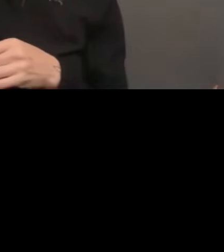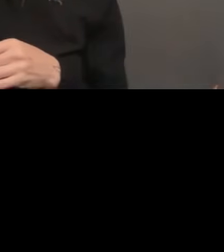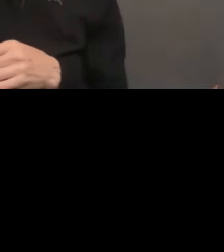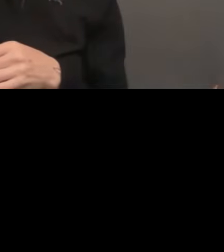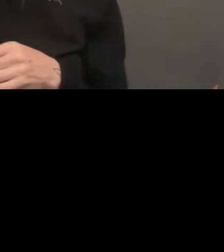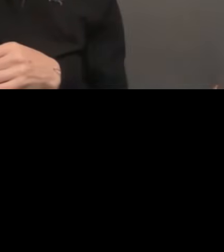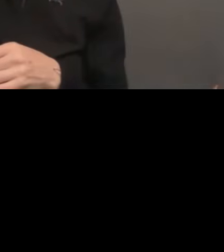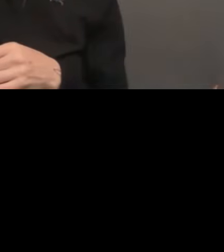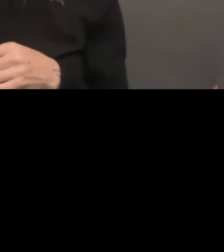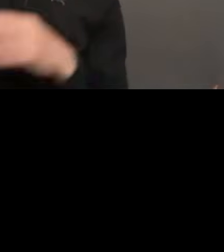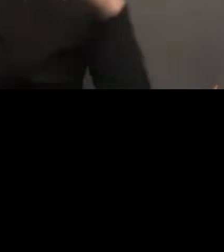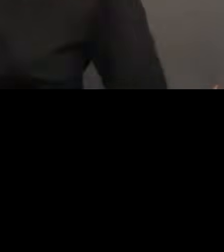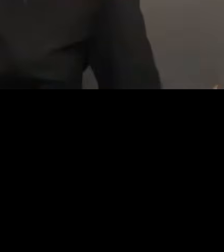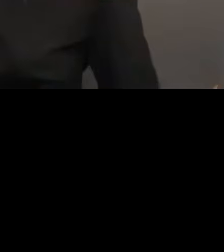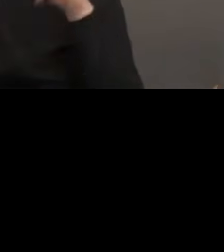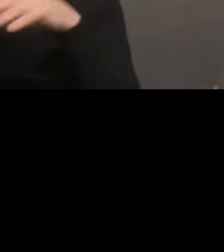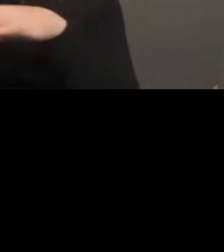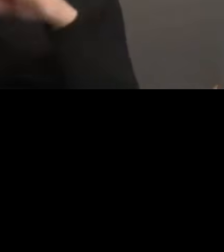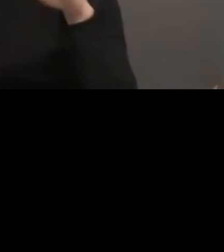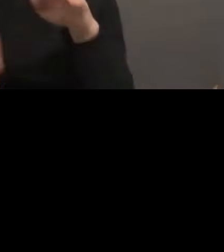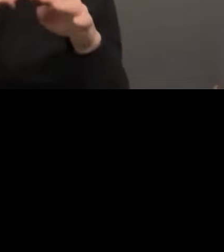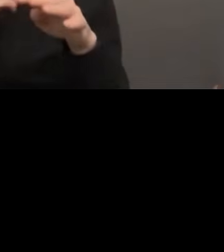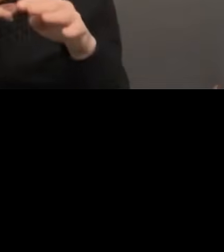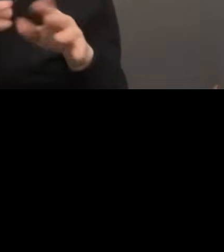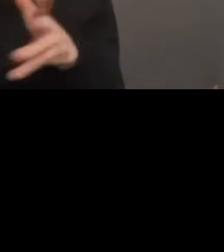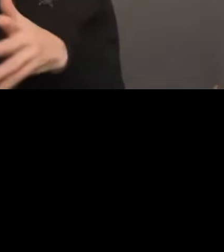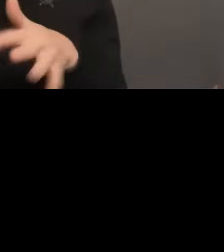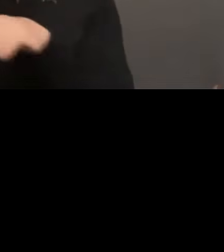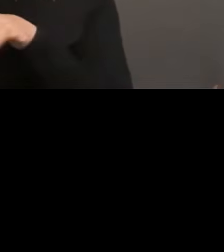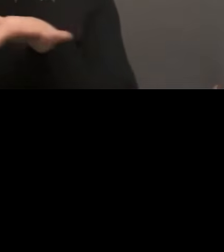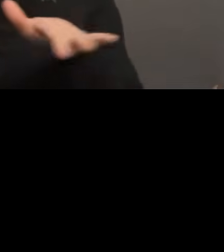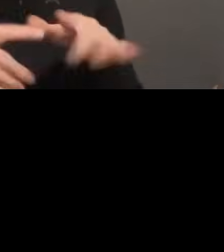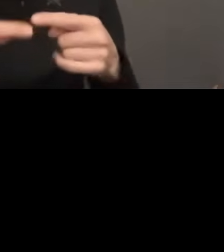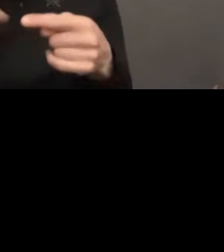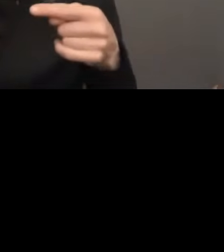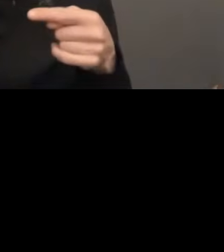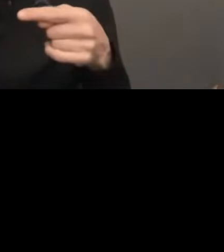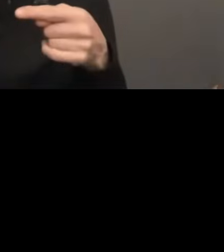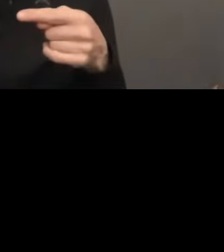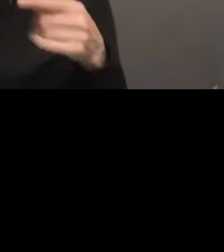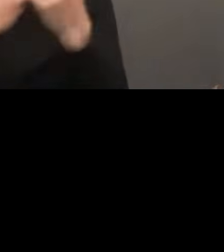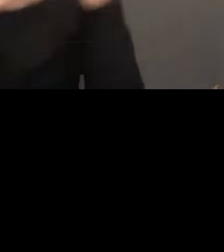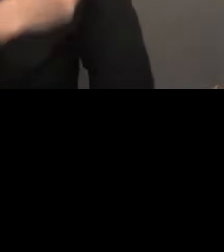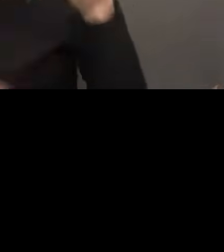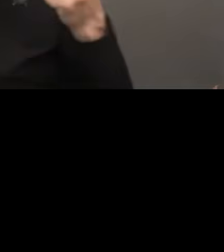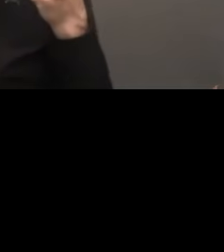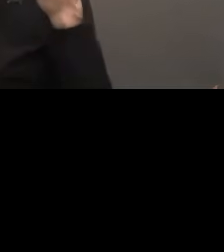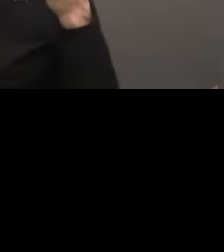blowing at you, and then you jump in the water and the current was completely contrary and would basically suck you right under the boat.